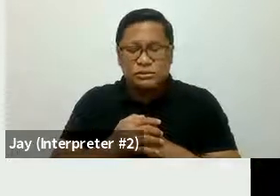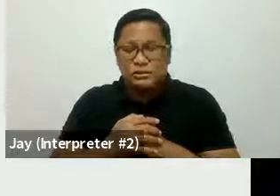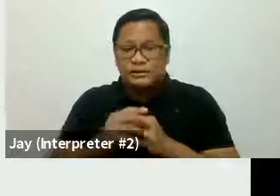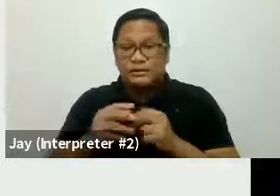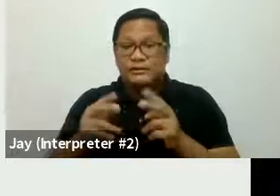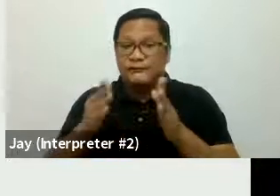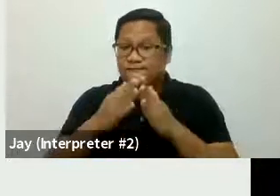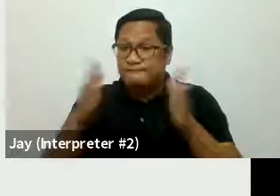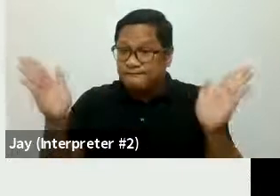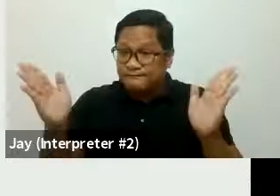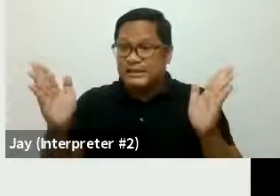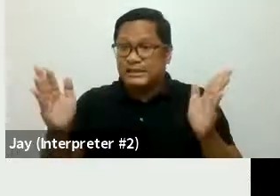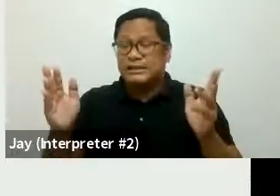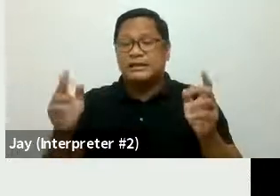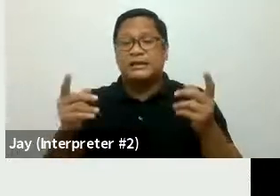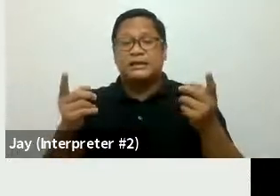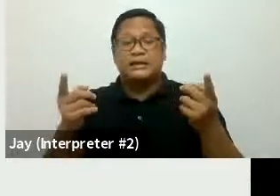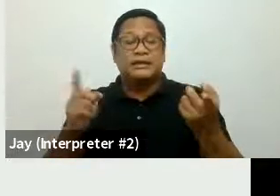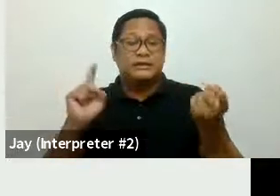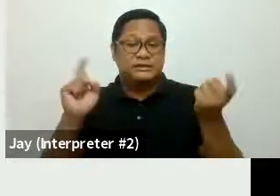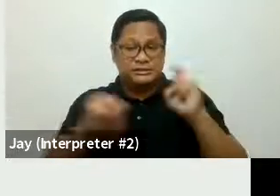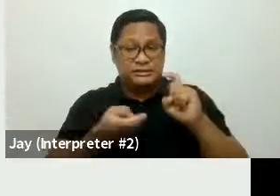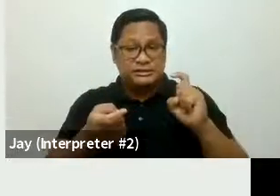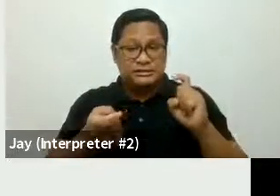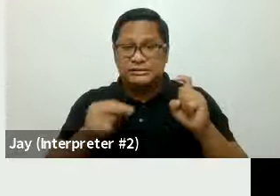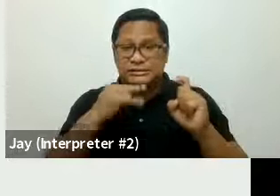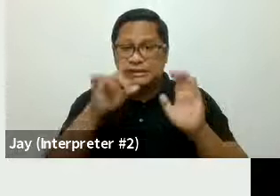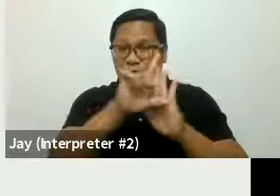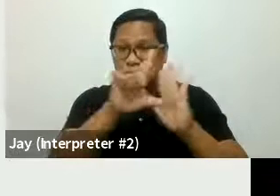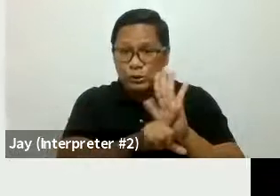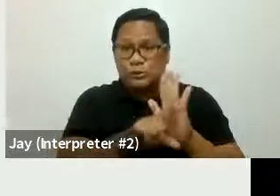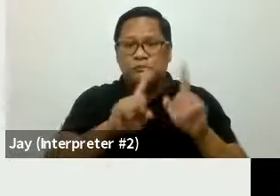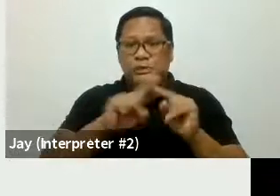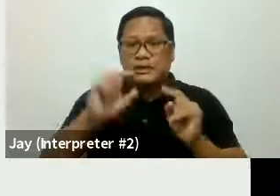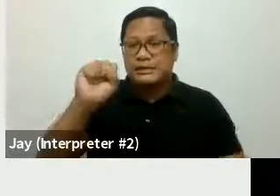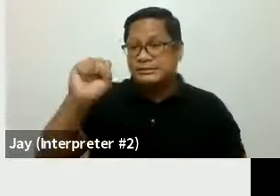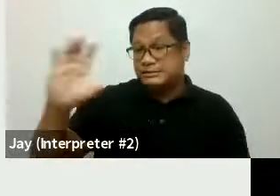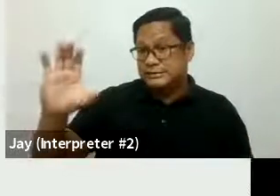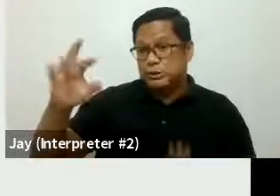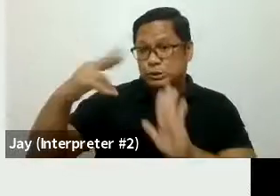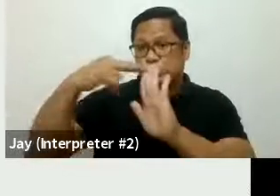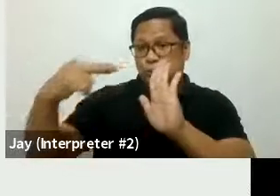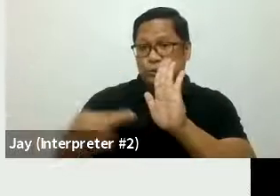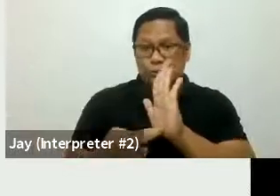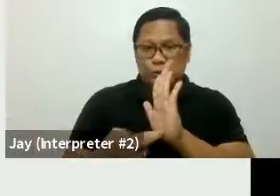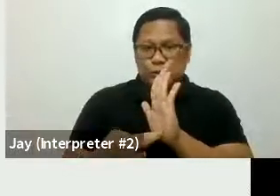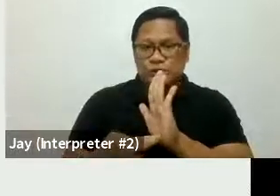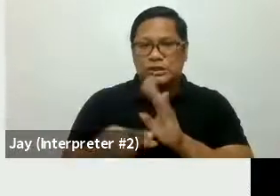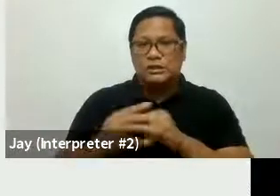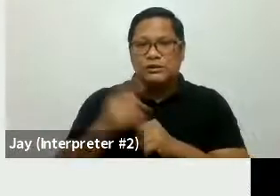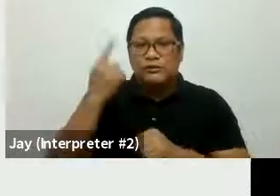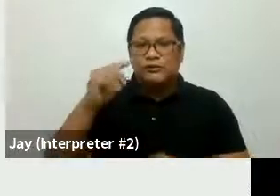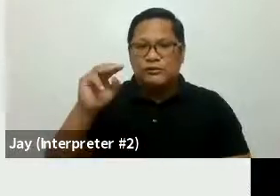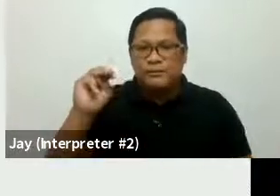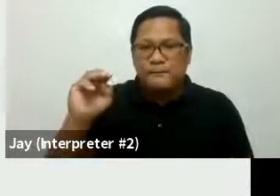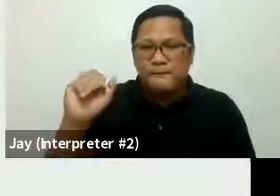biggest game changers is actually not the law, but the Supreme Court ruling on the Mandanas petition. And